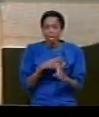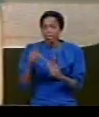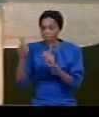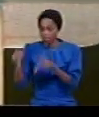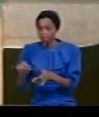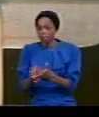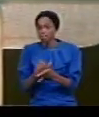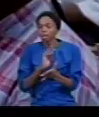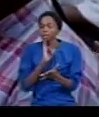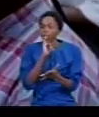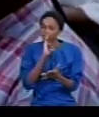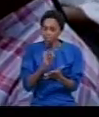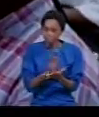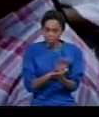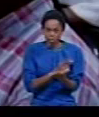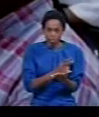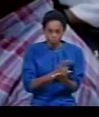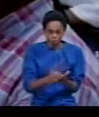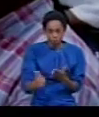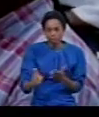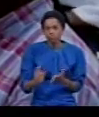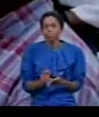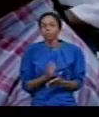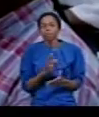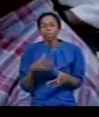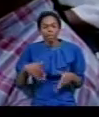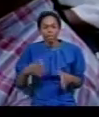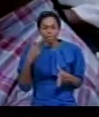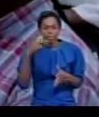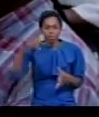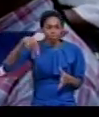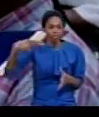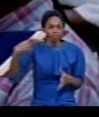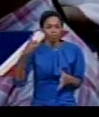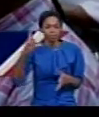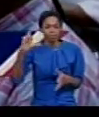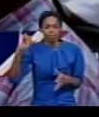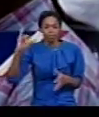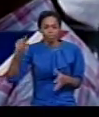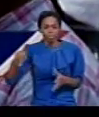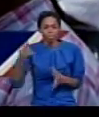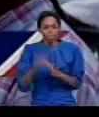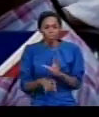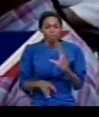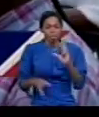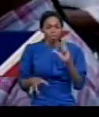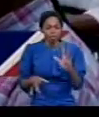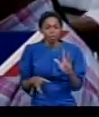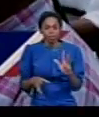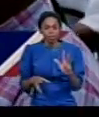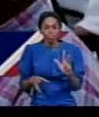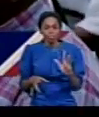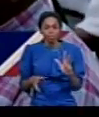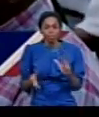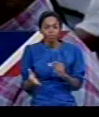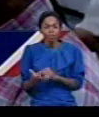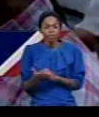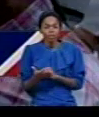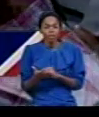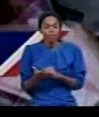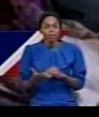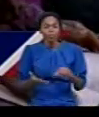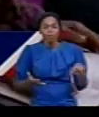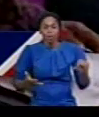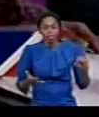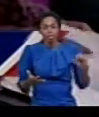at Philippians chapter 3. We're looking at verse 6. Philippians chapter 3. We're